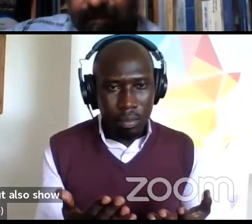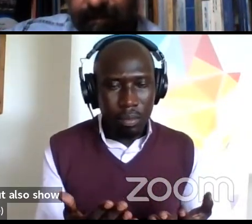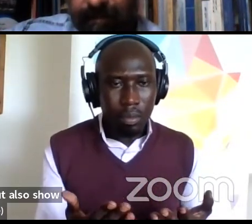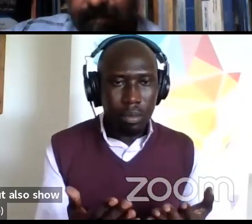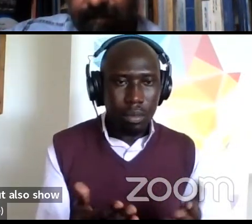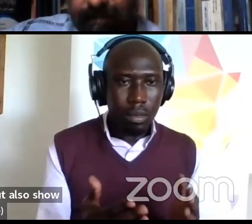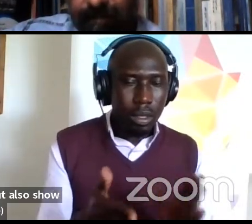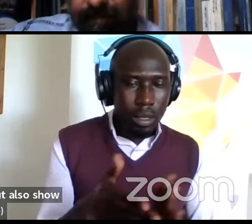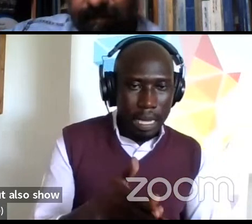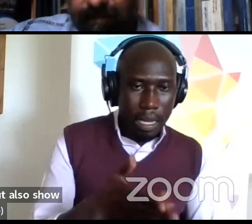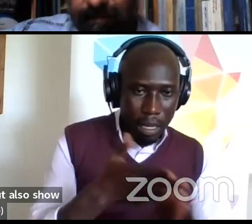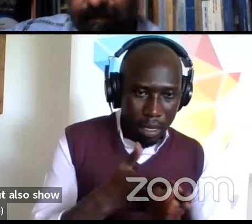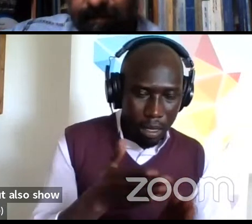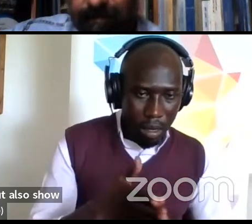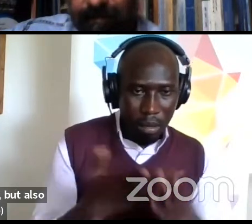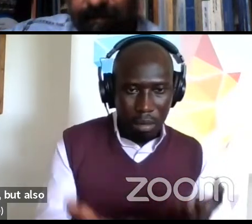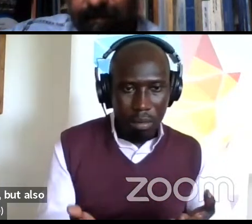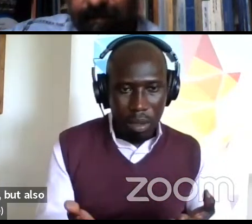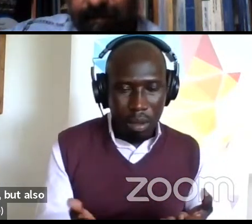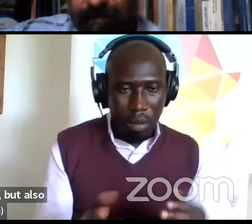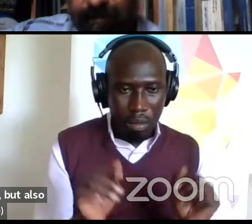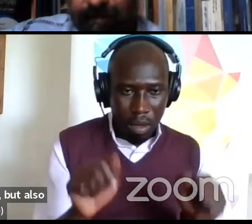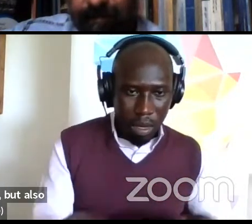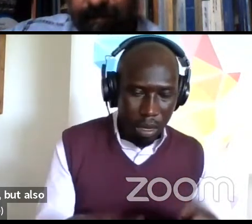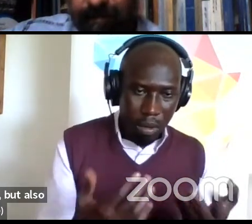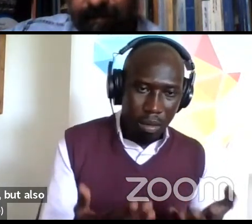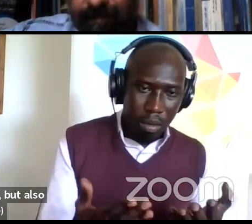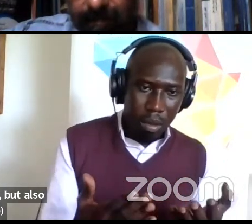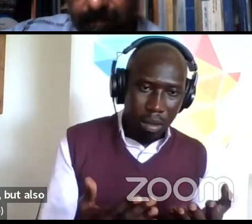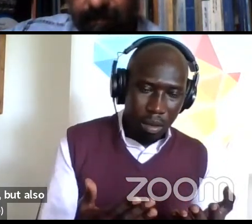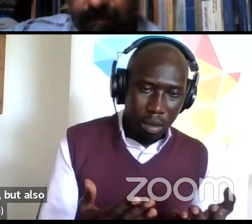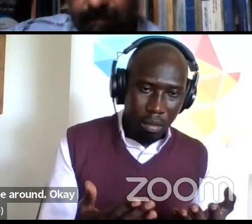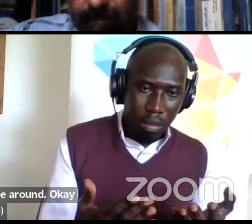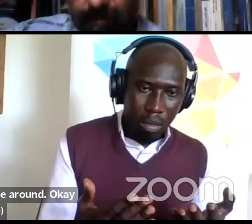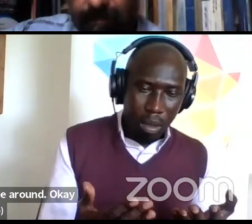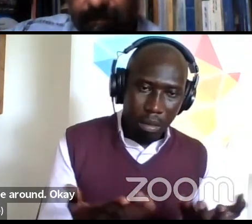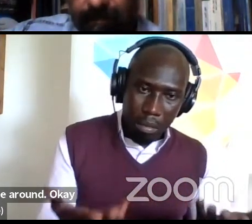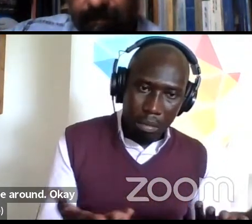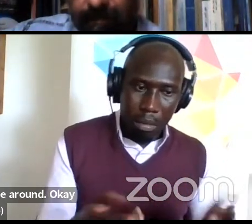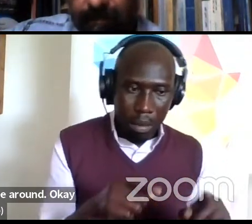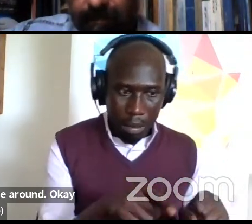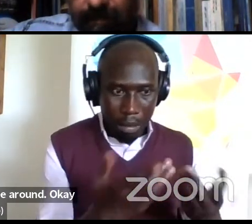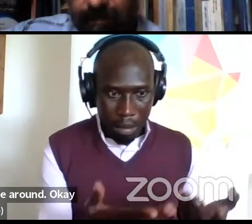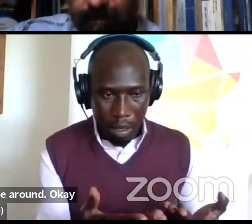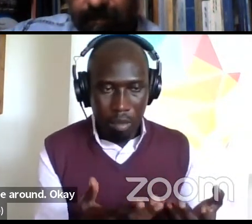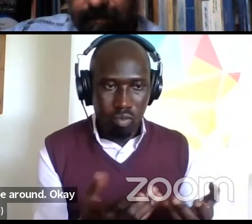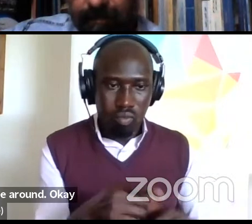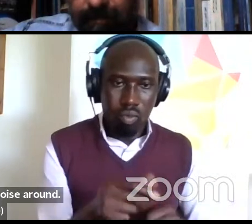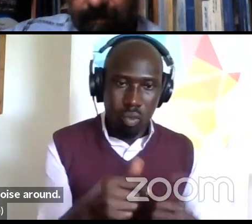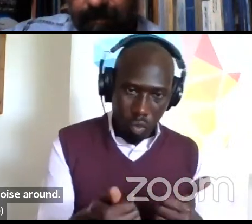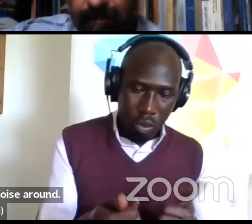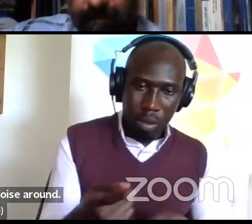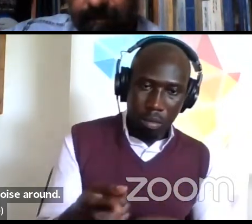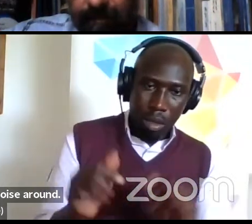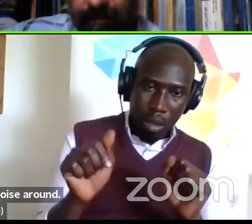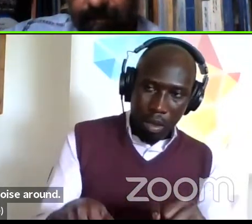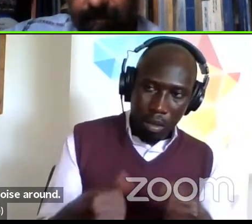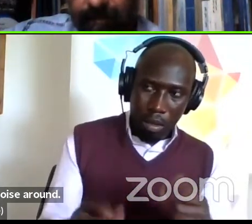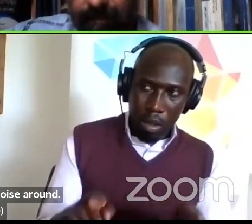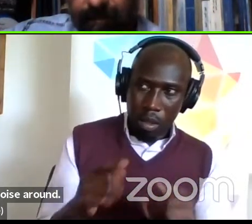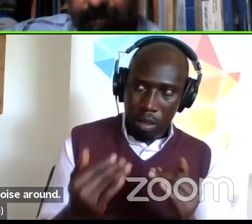shaping or maybe pretty much making noise around, okay, this is not okay, this is not how things should